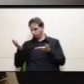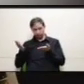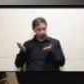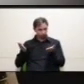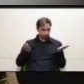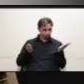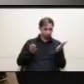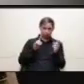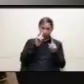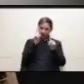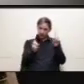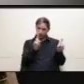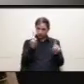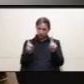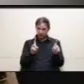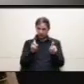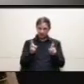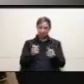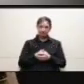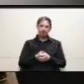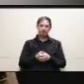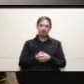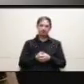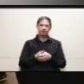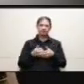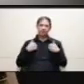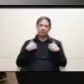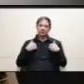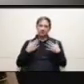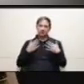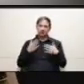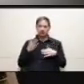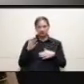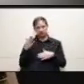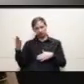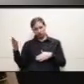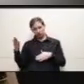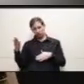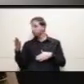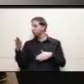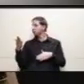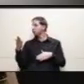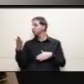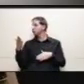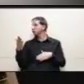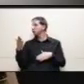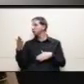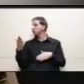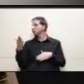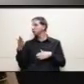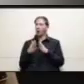us the questions. Let me start with these members this side this time around.